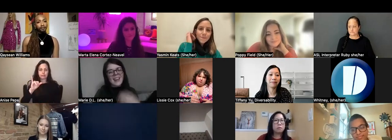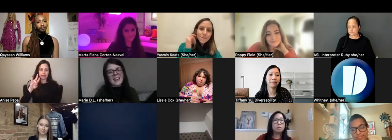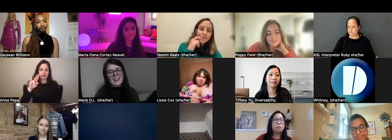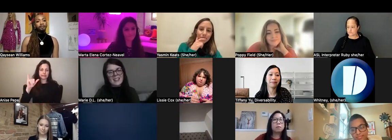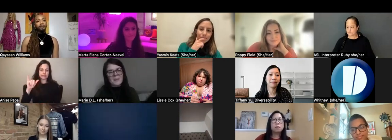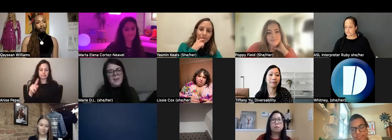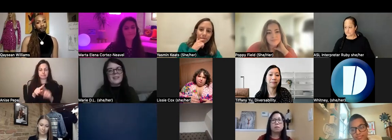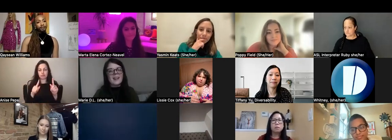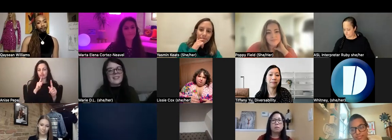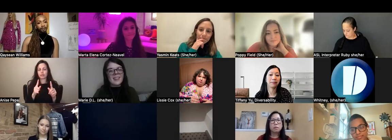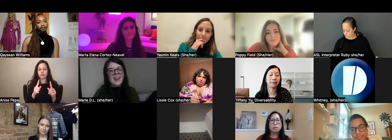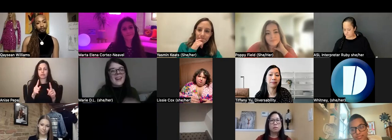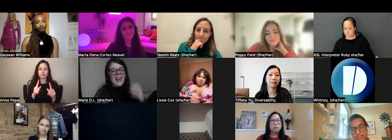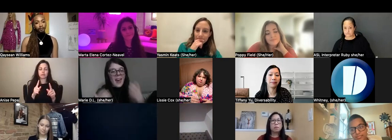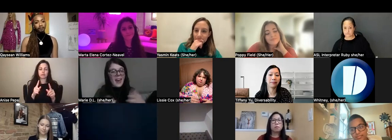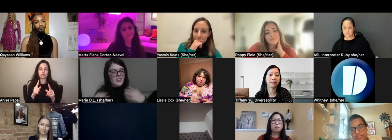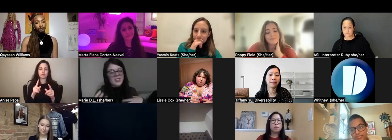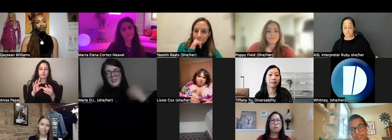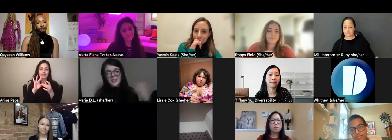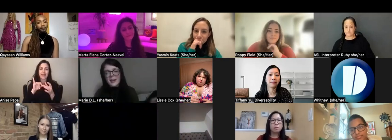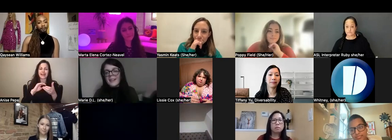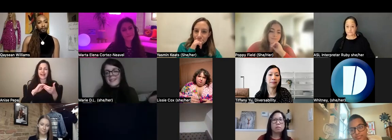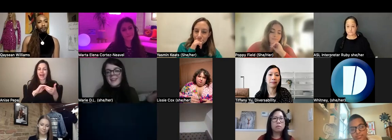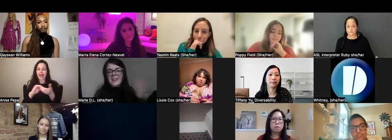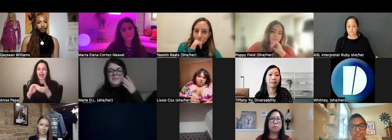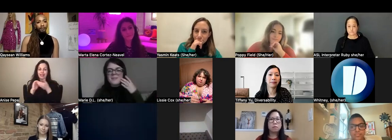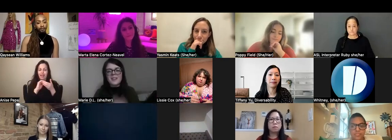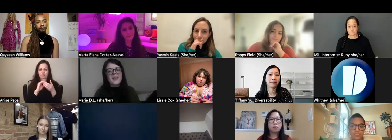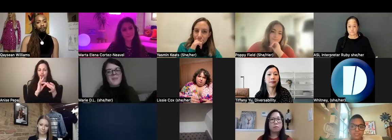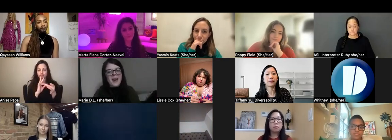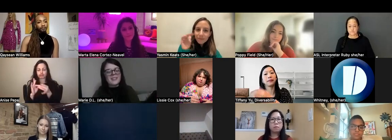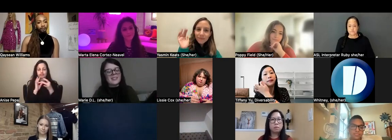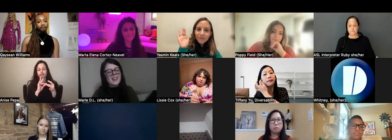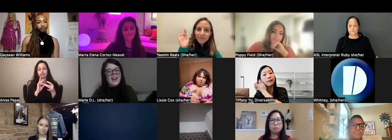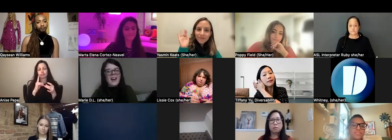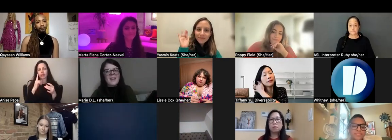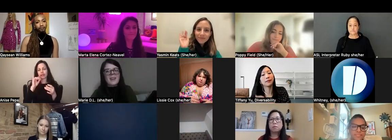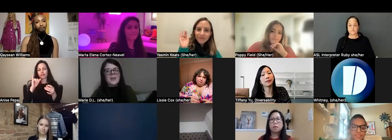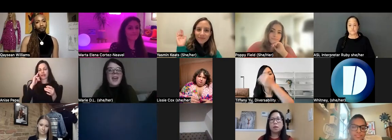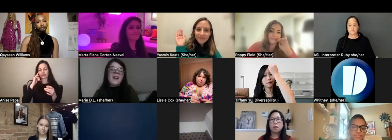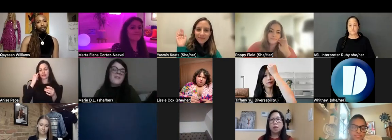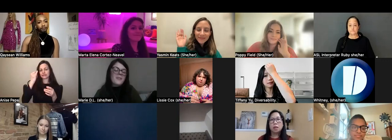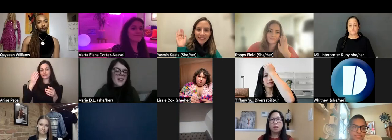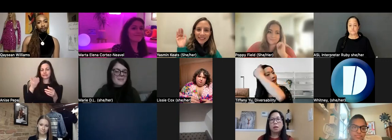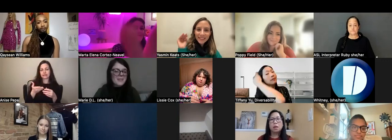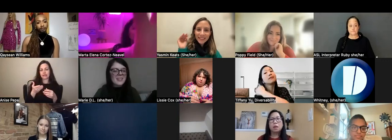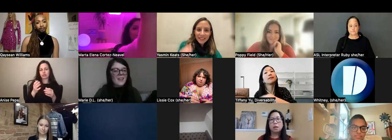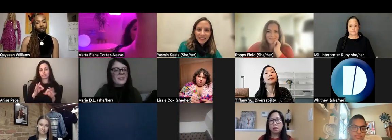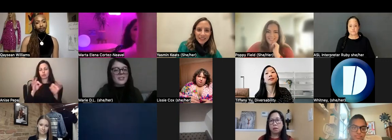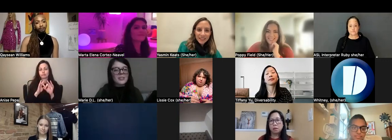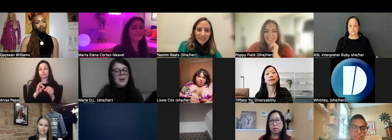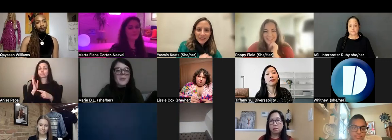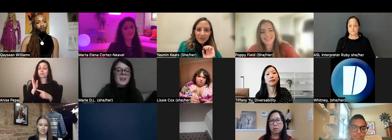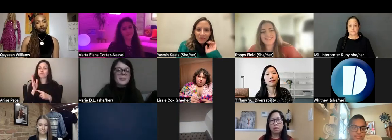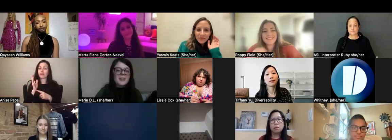and the allyship. And as long as that action is where it's there, that's all that matters. And we have 5 minutes left.